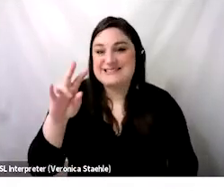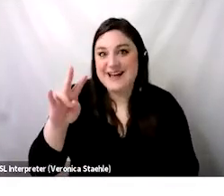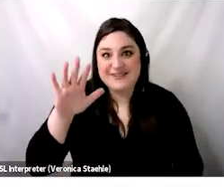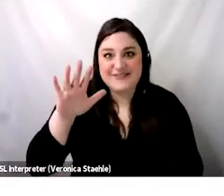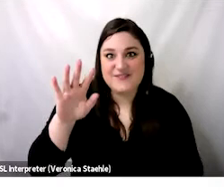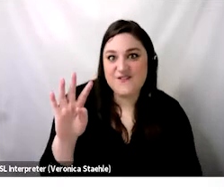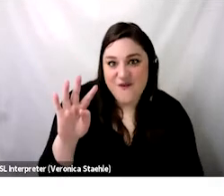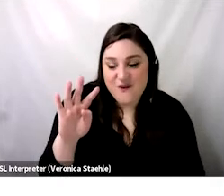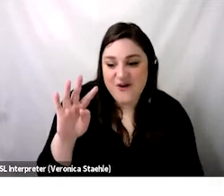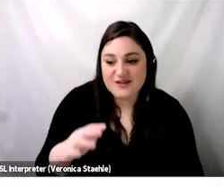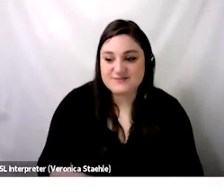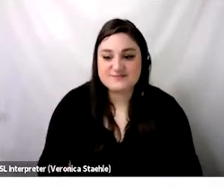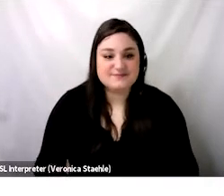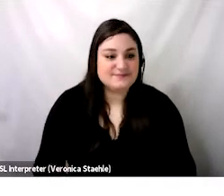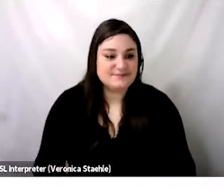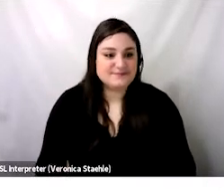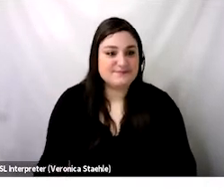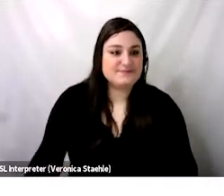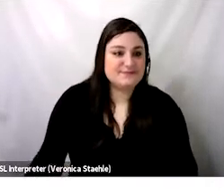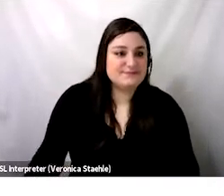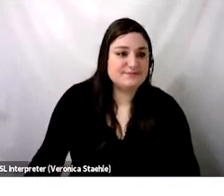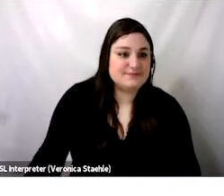1754, to